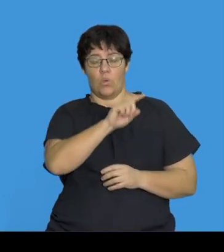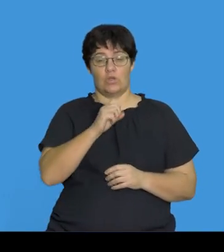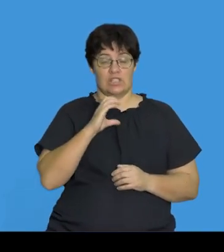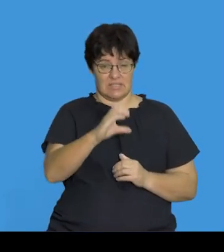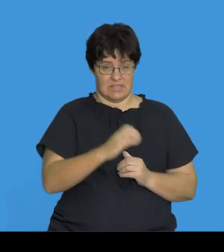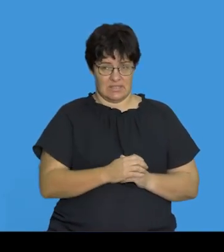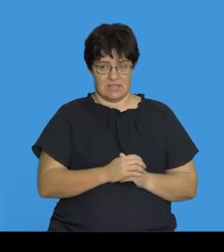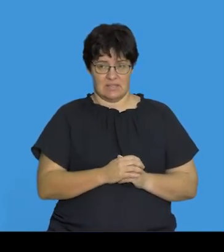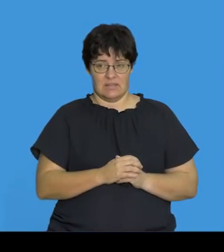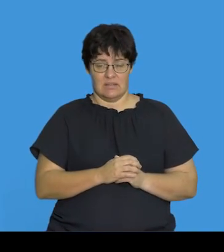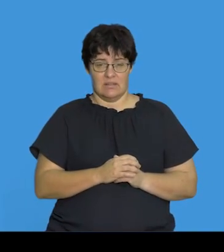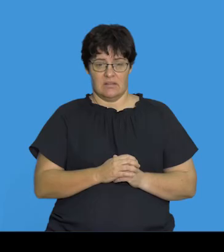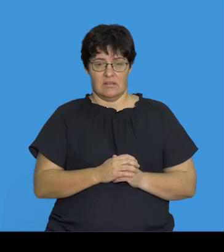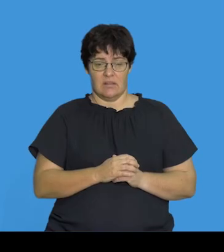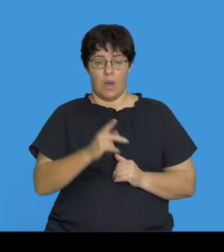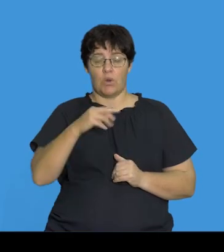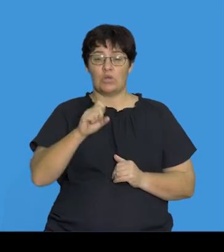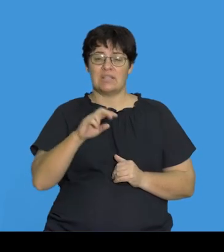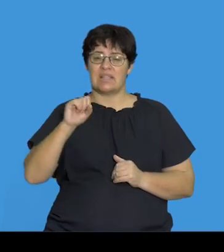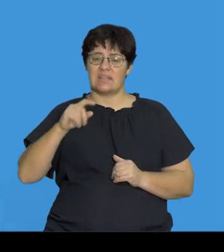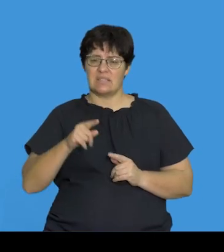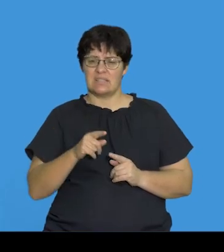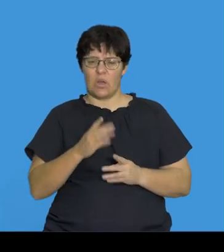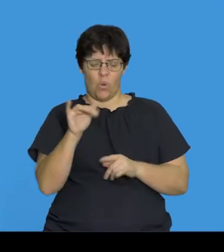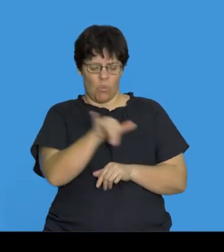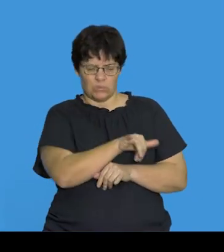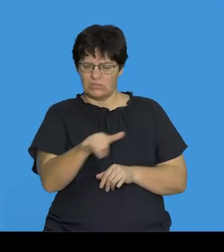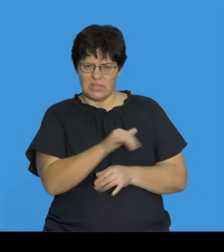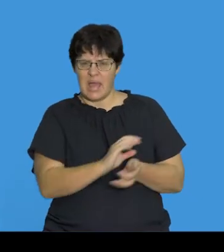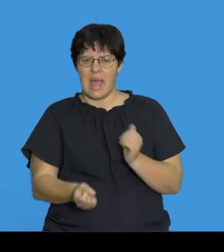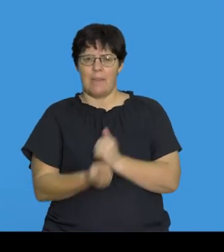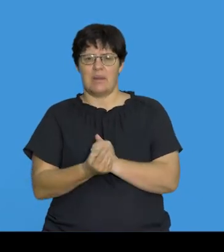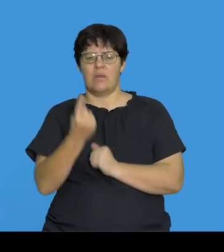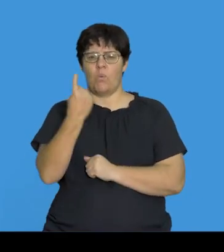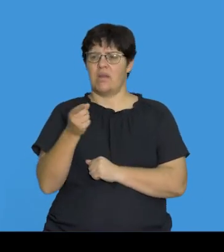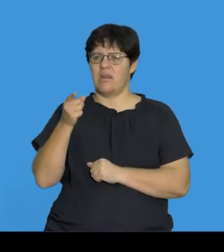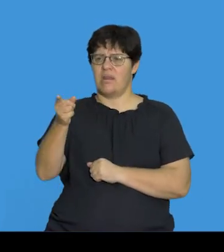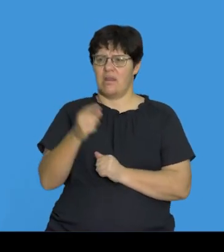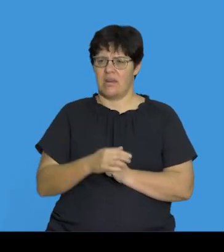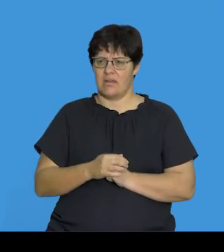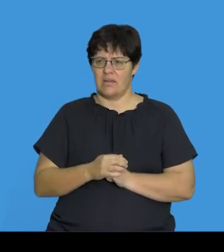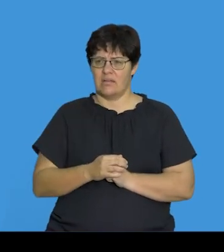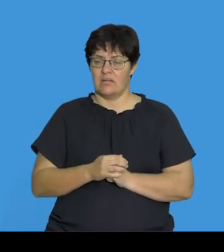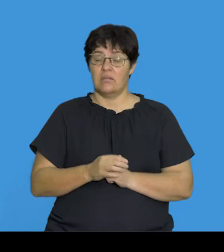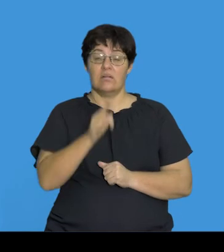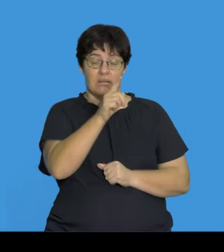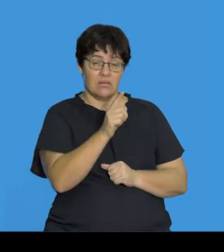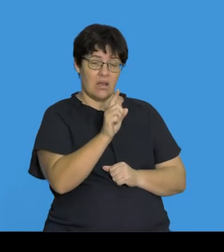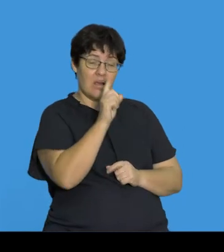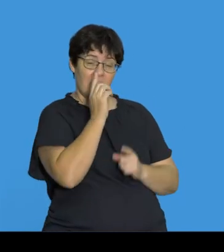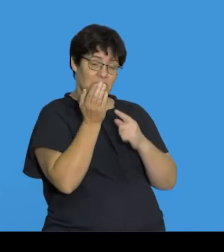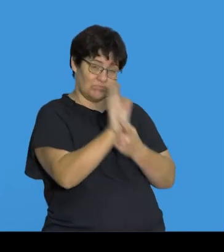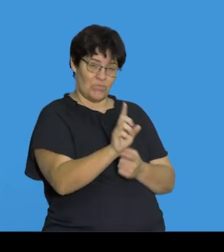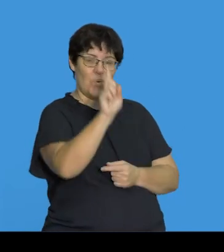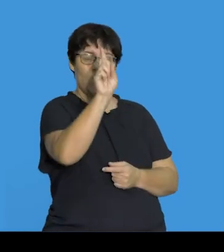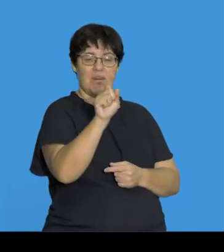Question C. Which part of protein synthesis takes place at 1? So guys, here is